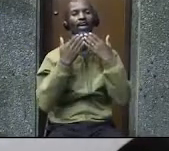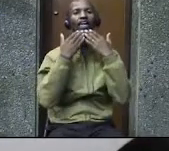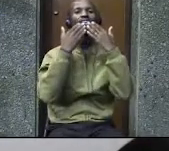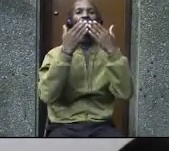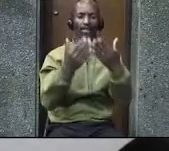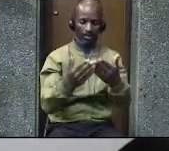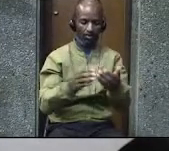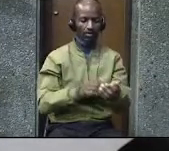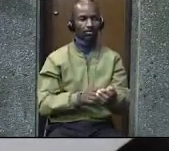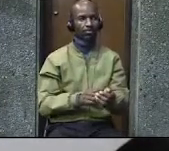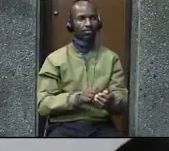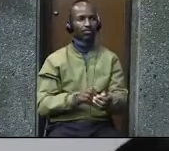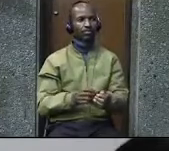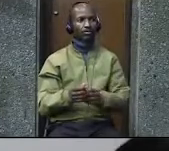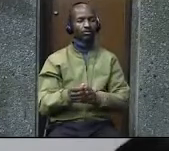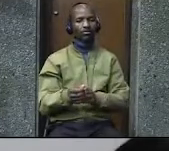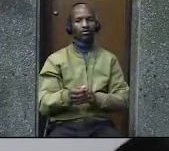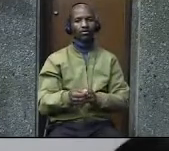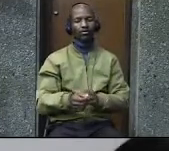much.